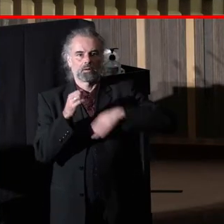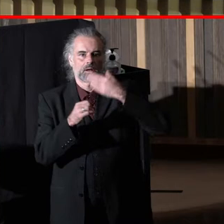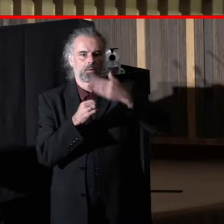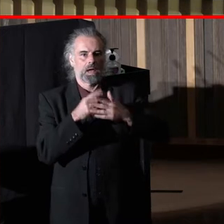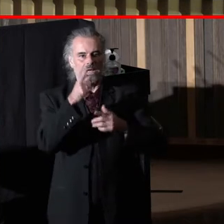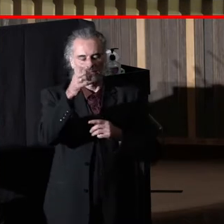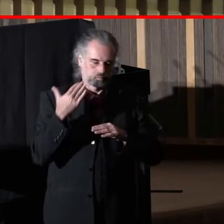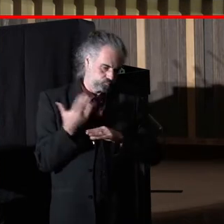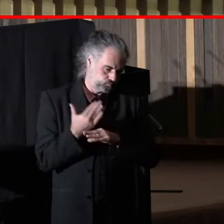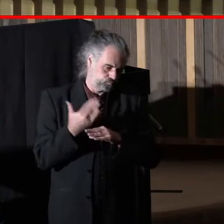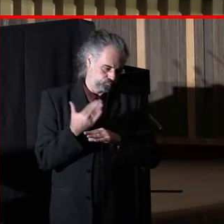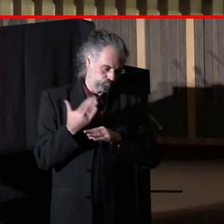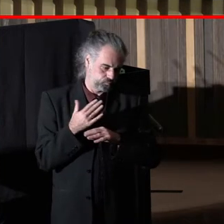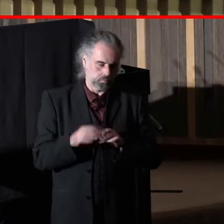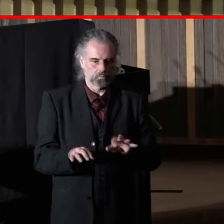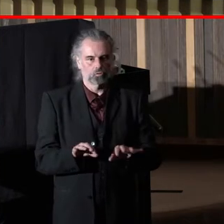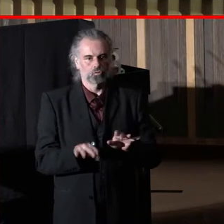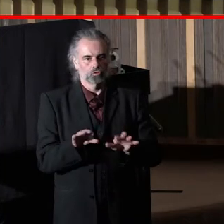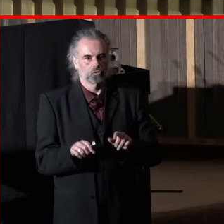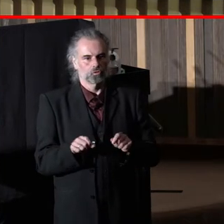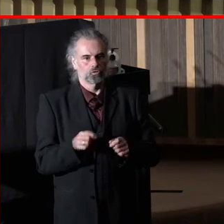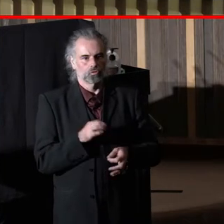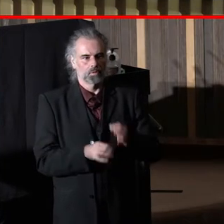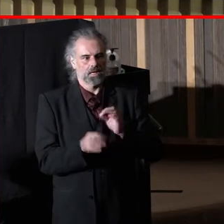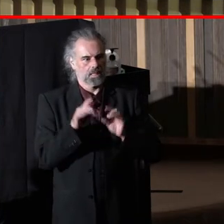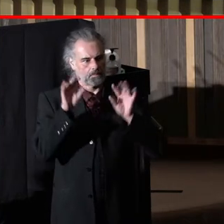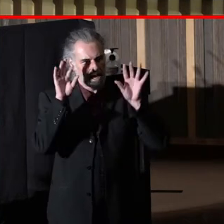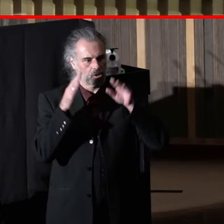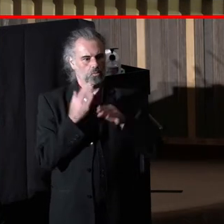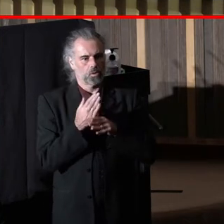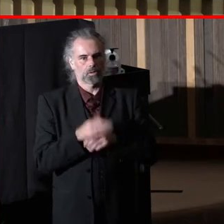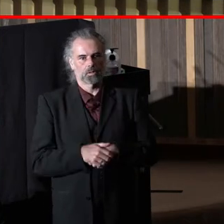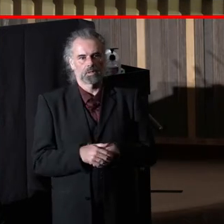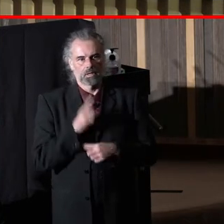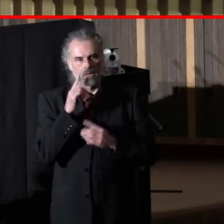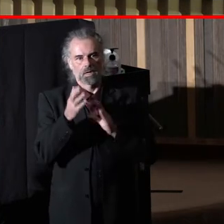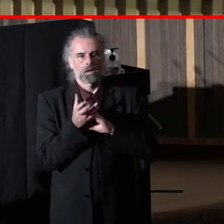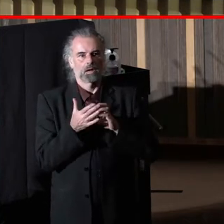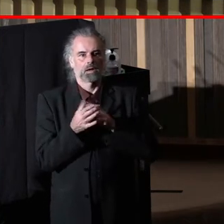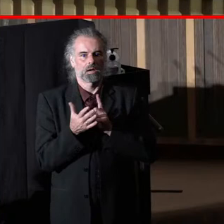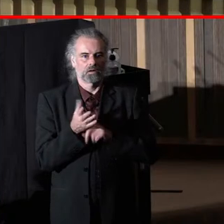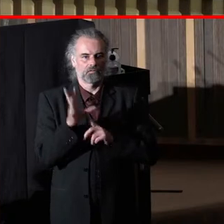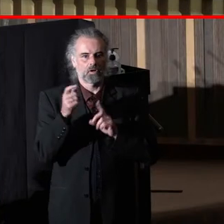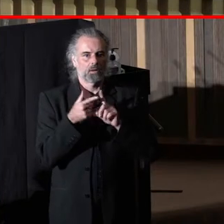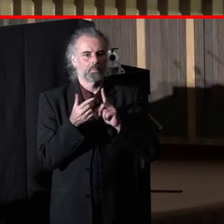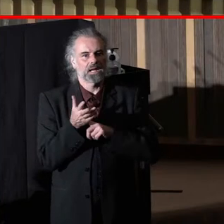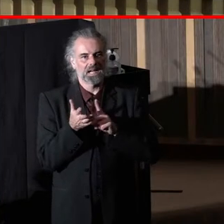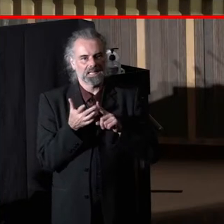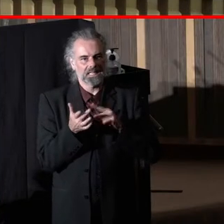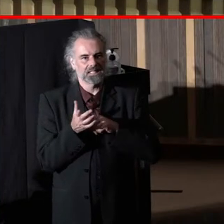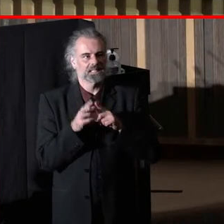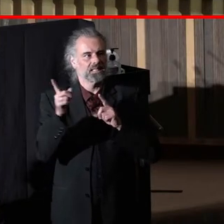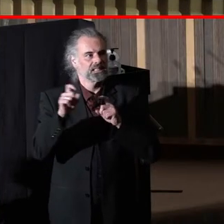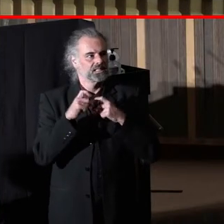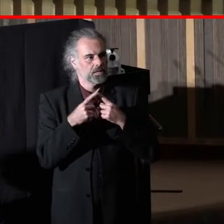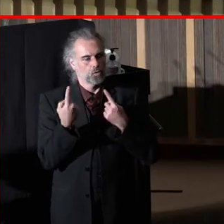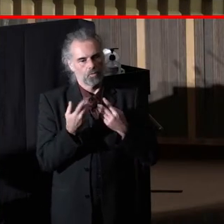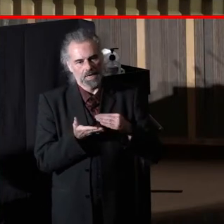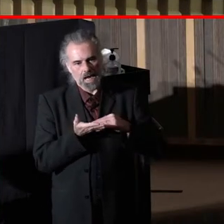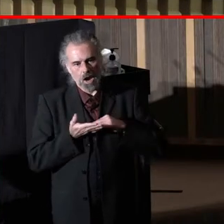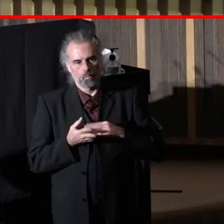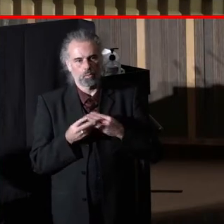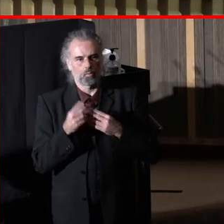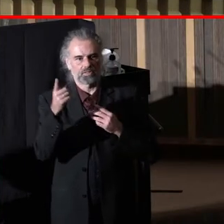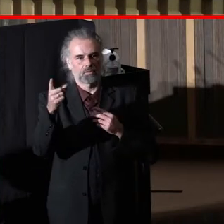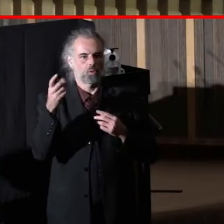him, but he's been pushing the buttons and making the magic work. We have Michael from Elite Technologies and the team who have been assisting